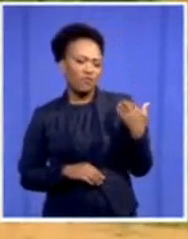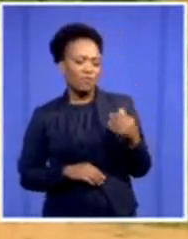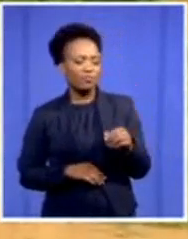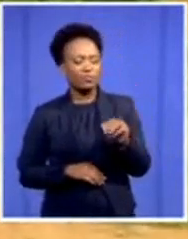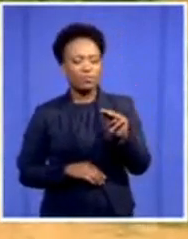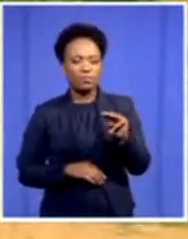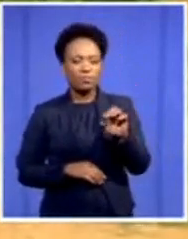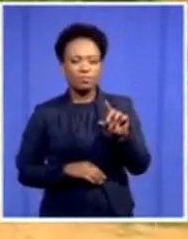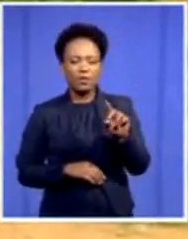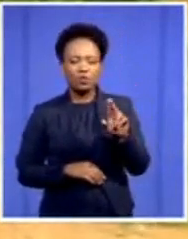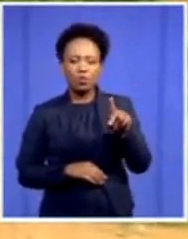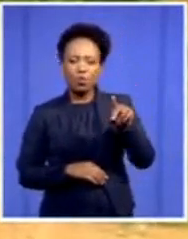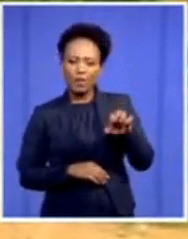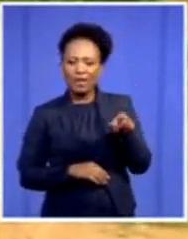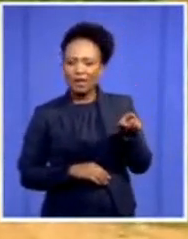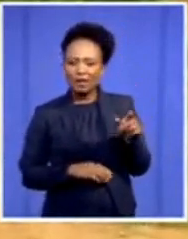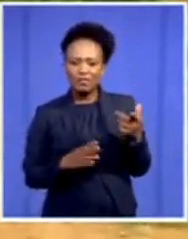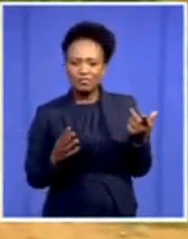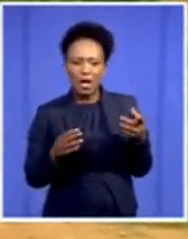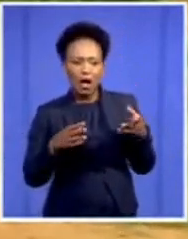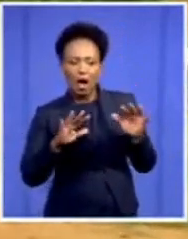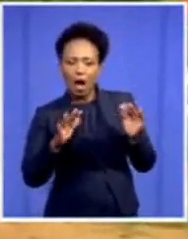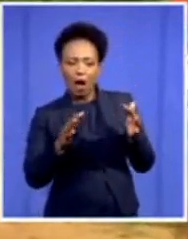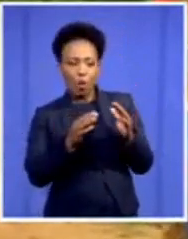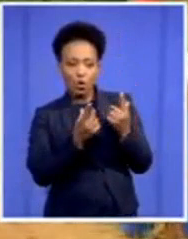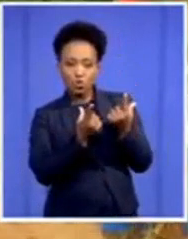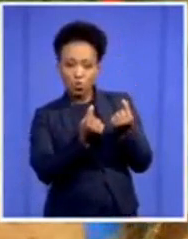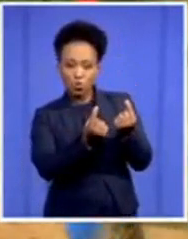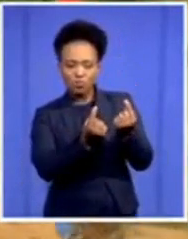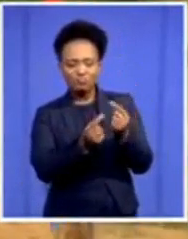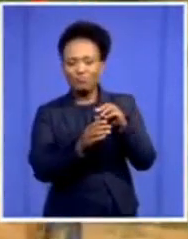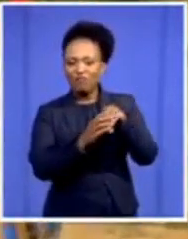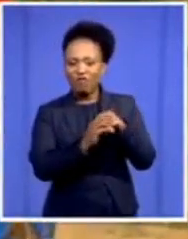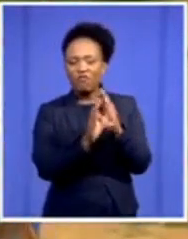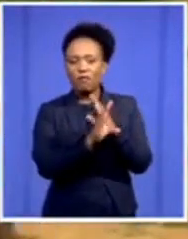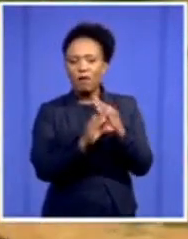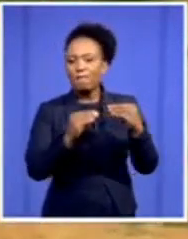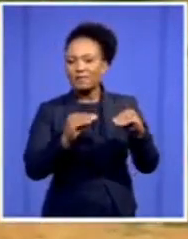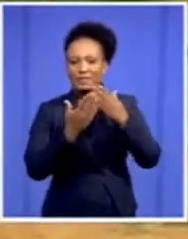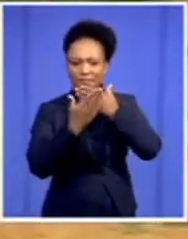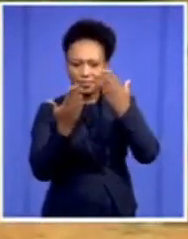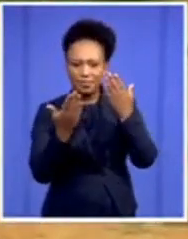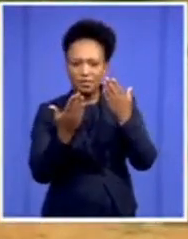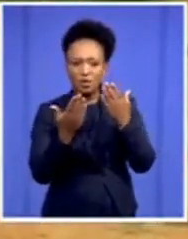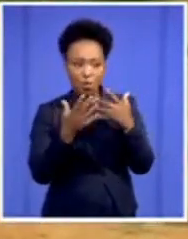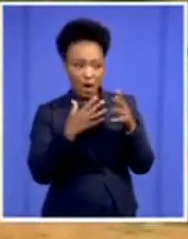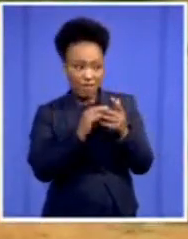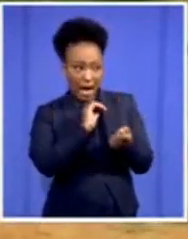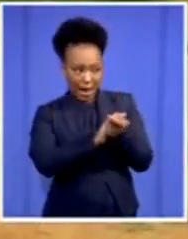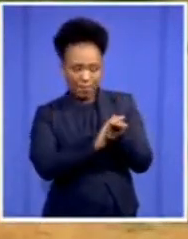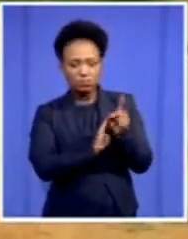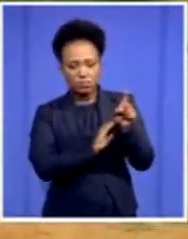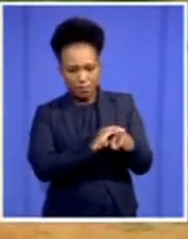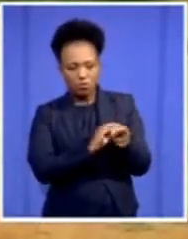private sector, what's happening today was bound to happen. What was supposed to be done then, they're supposed to have declared what we call